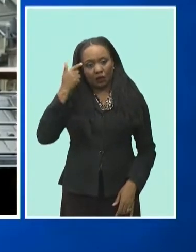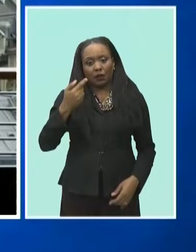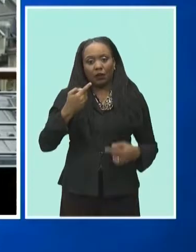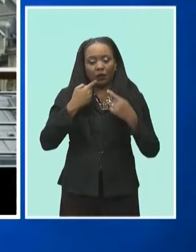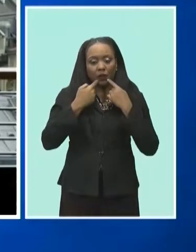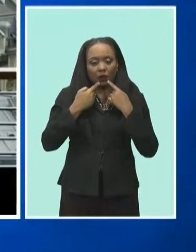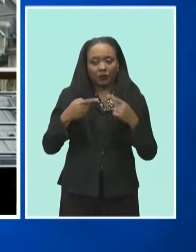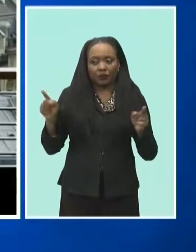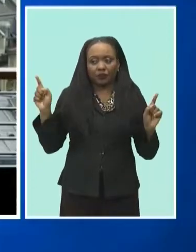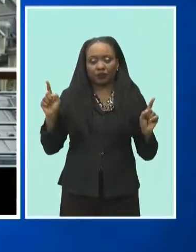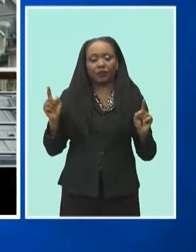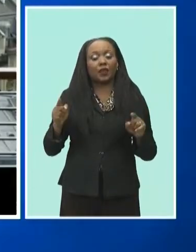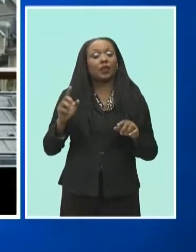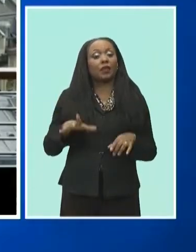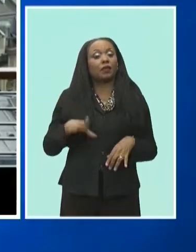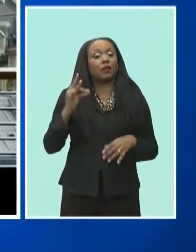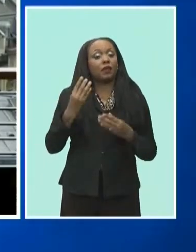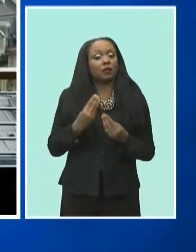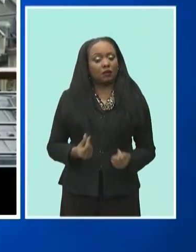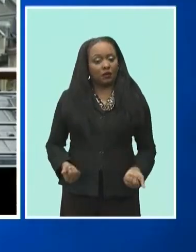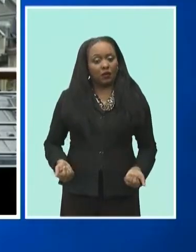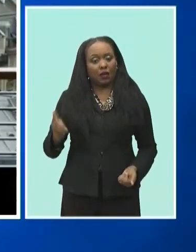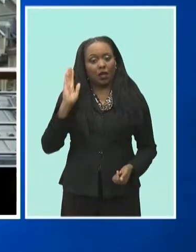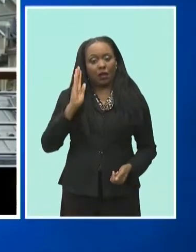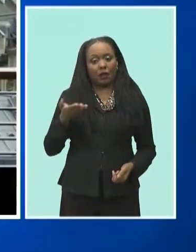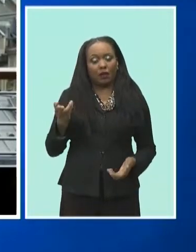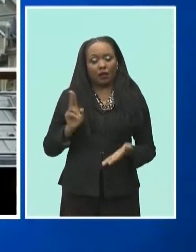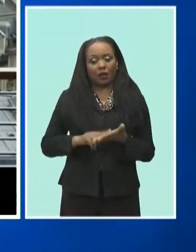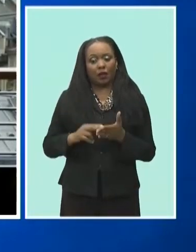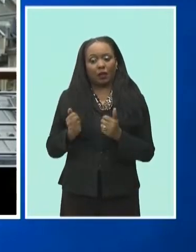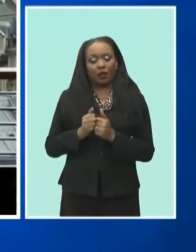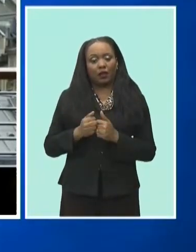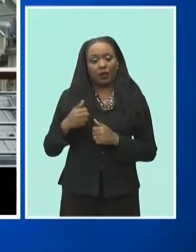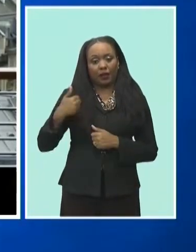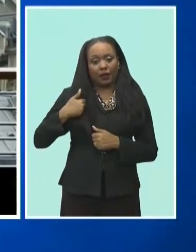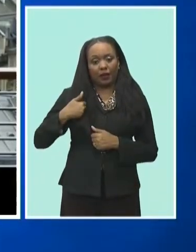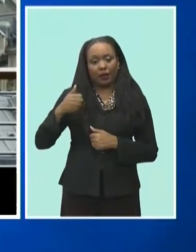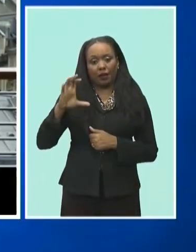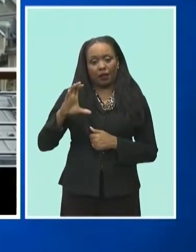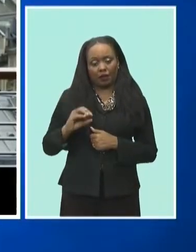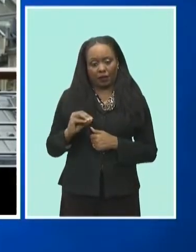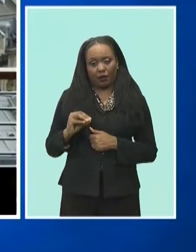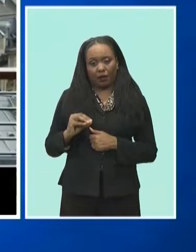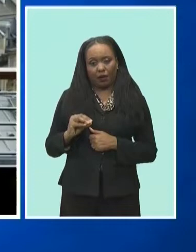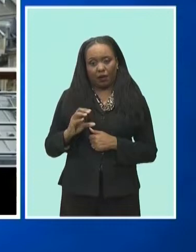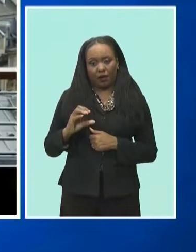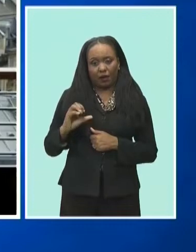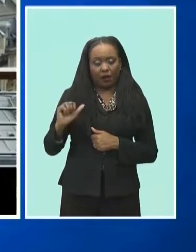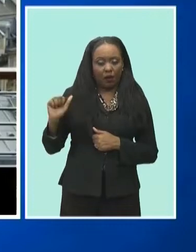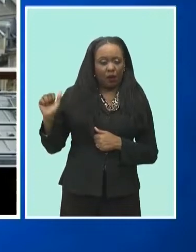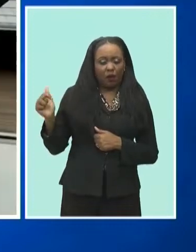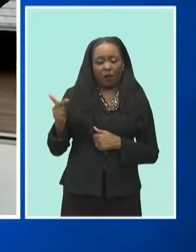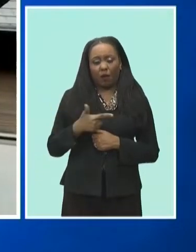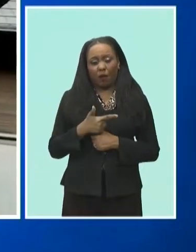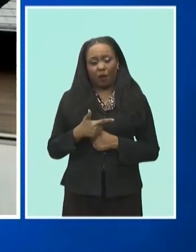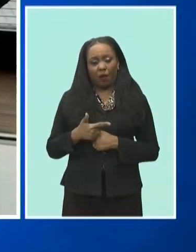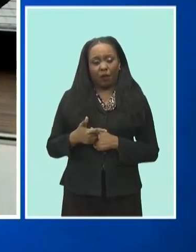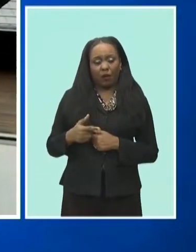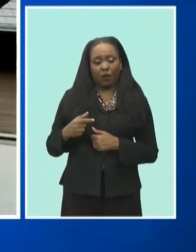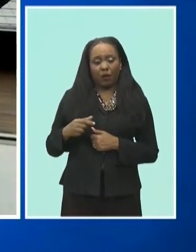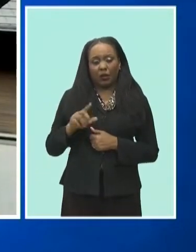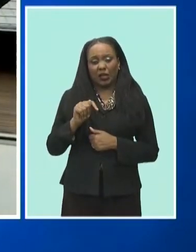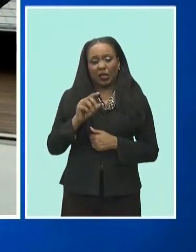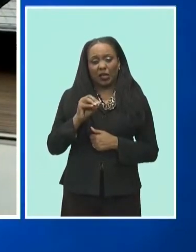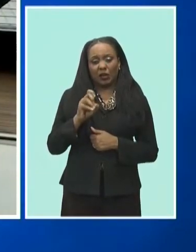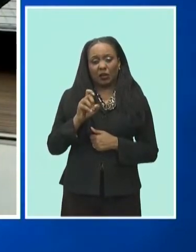that they have found a resolution they are going to sign with a local Canadian company, and all of these toxic wastes will eventually